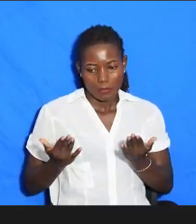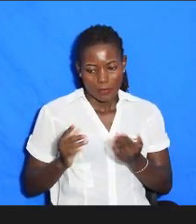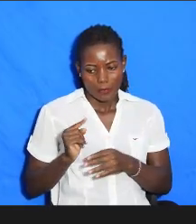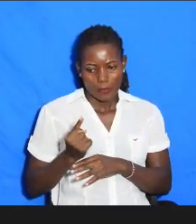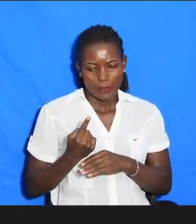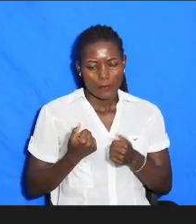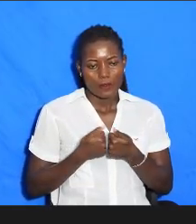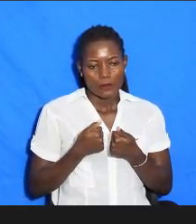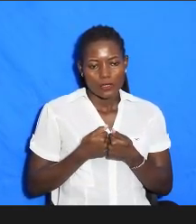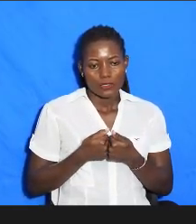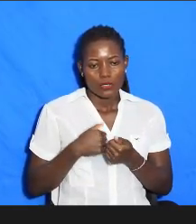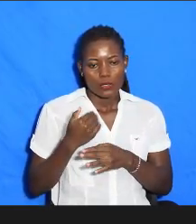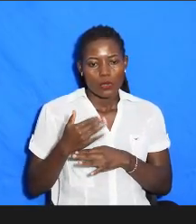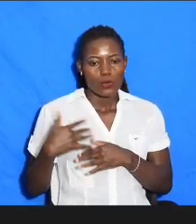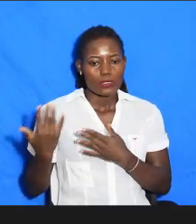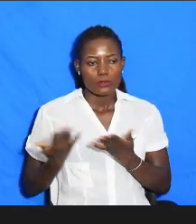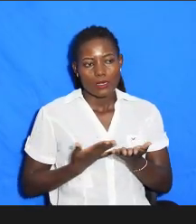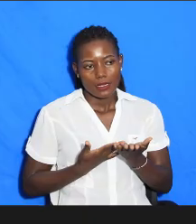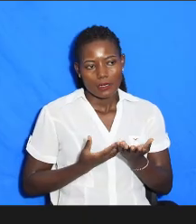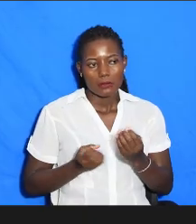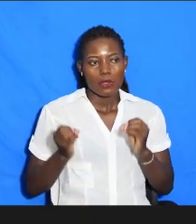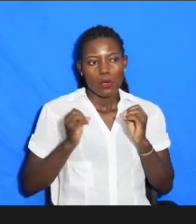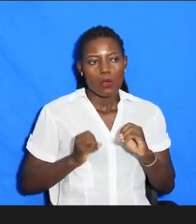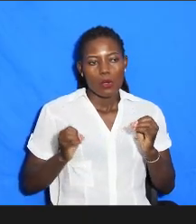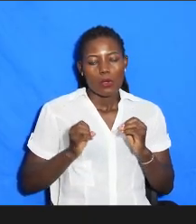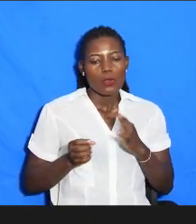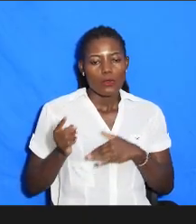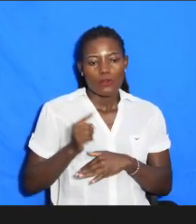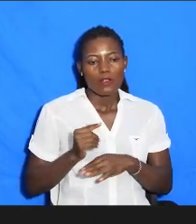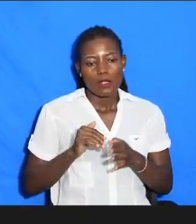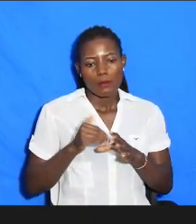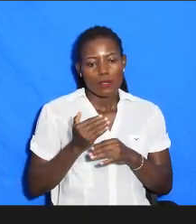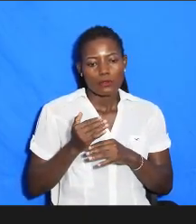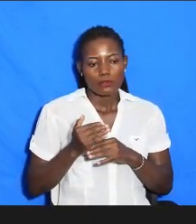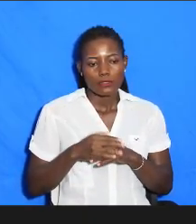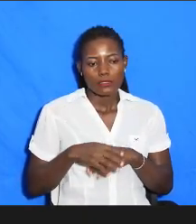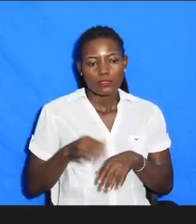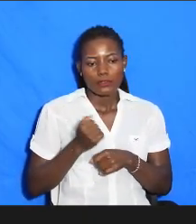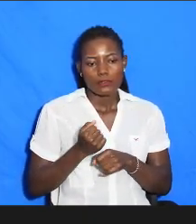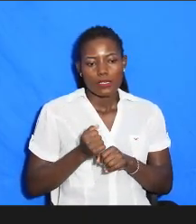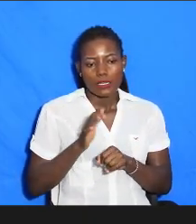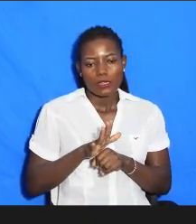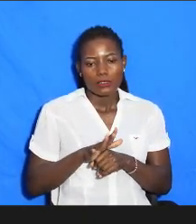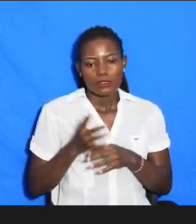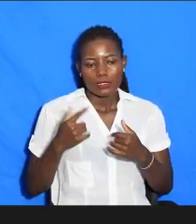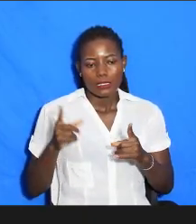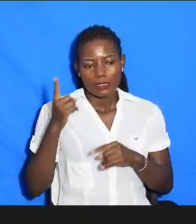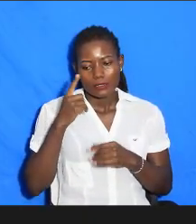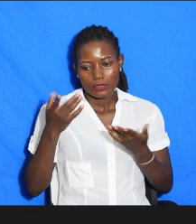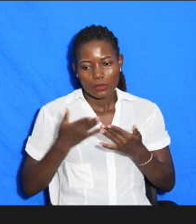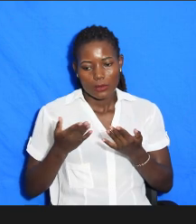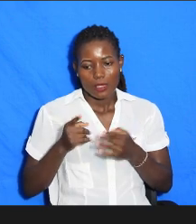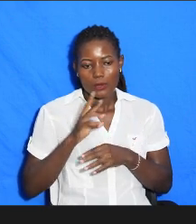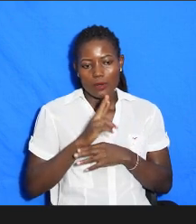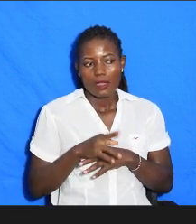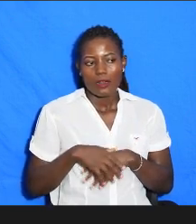is normally a welcoming, like, oh, you've come out of your season, you've done a lot of loading. So let's check where you are with other people.